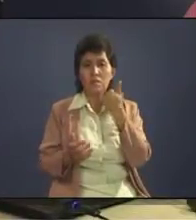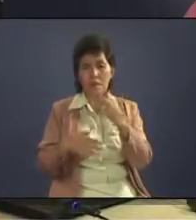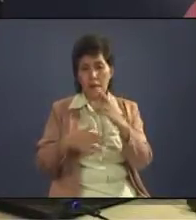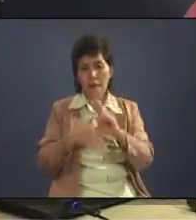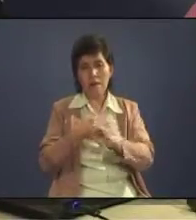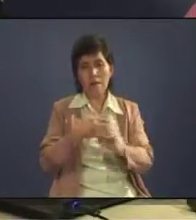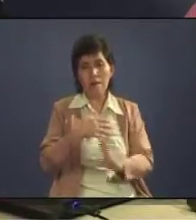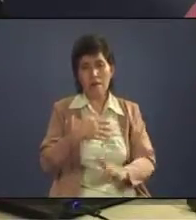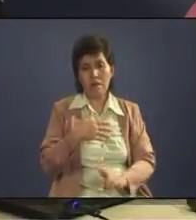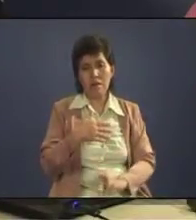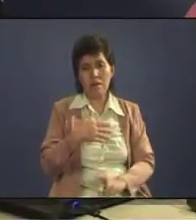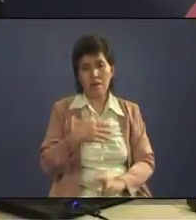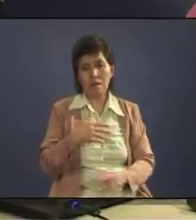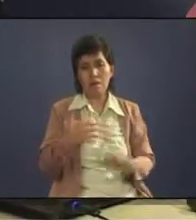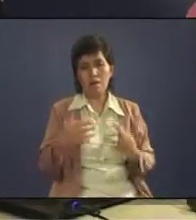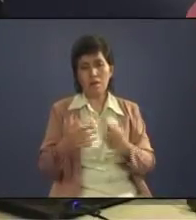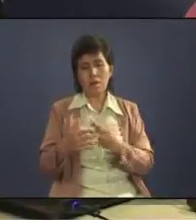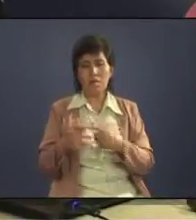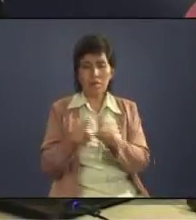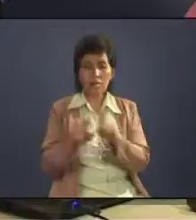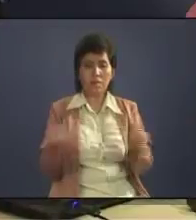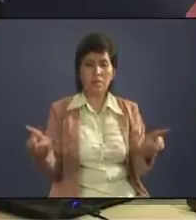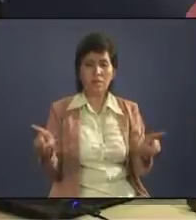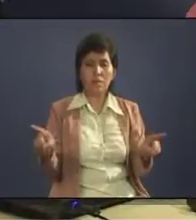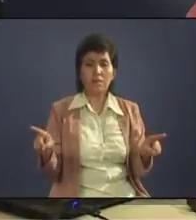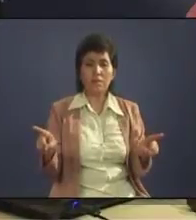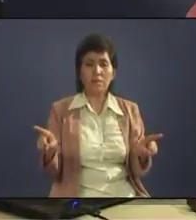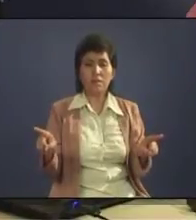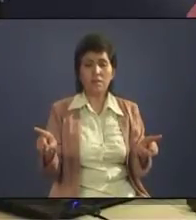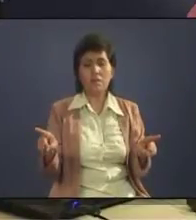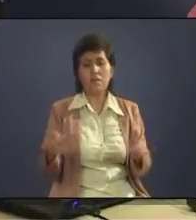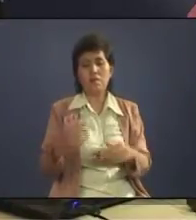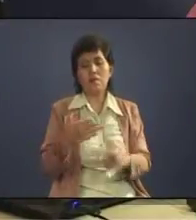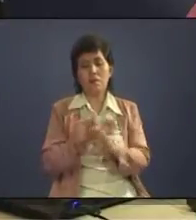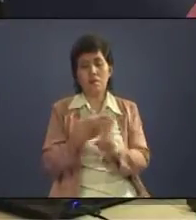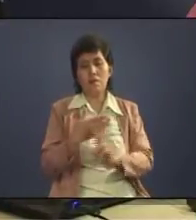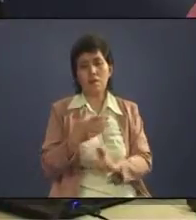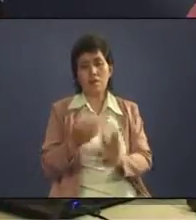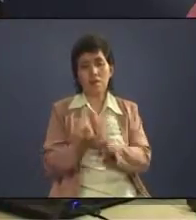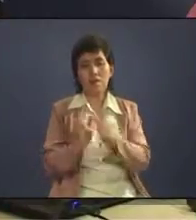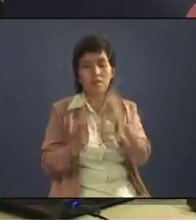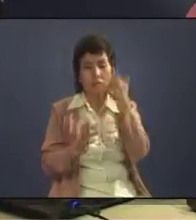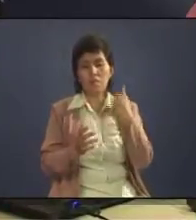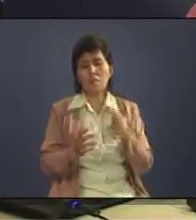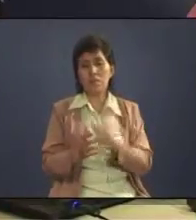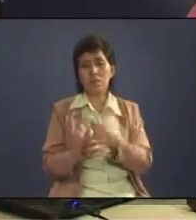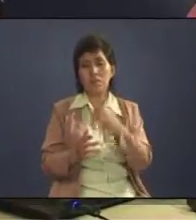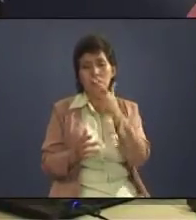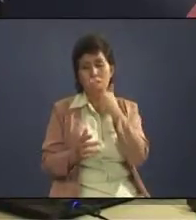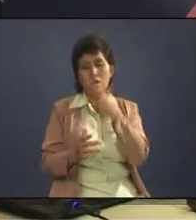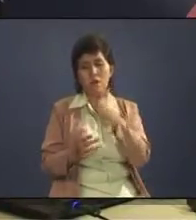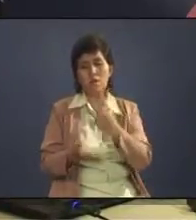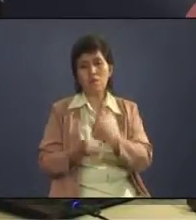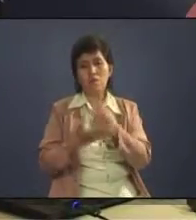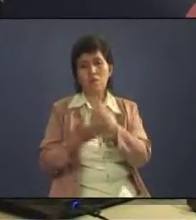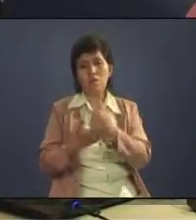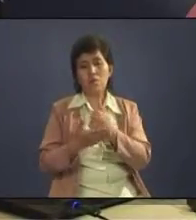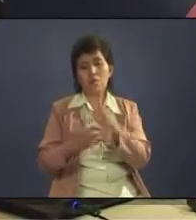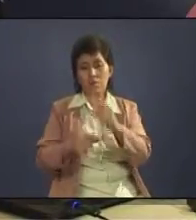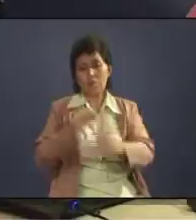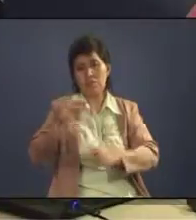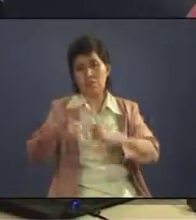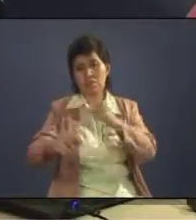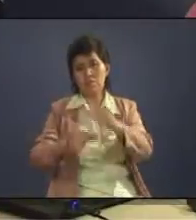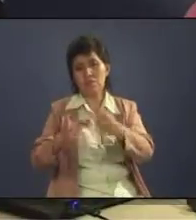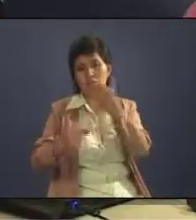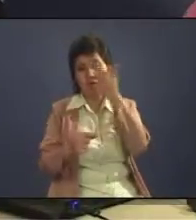factor that we are of different blood? That's why we are not willing to help. Okay, or we talk about generation.